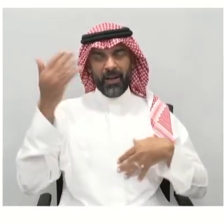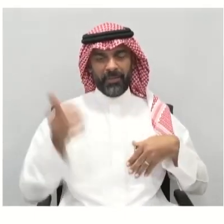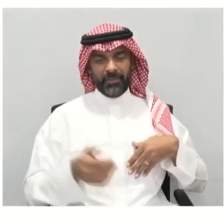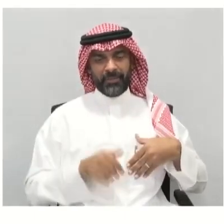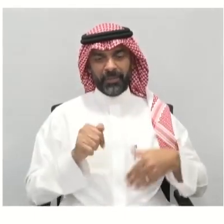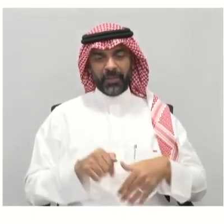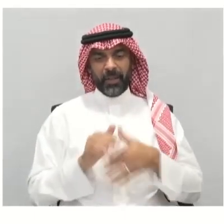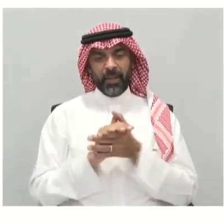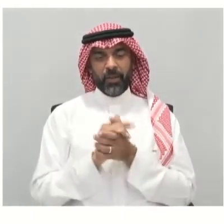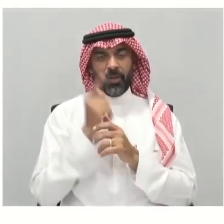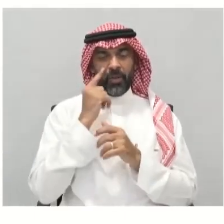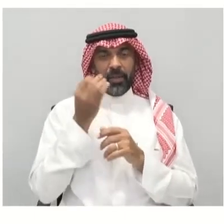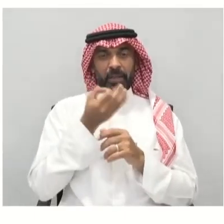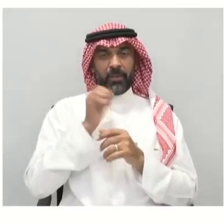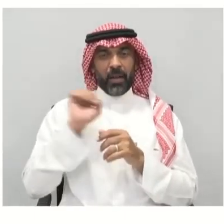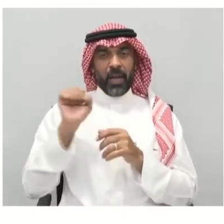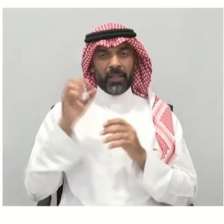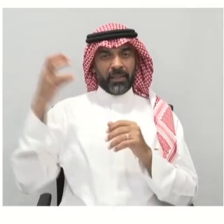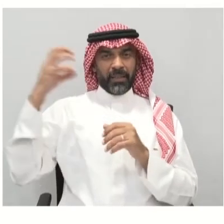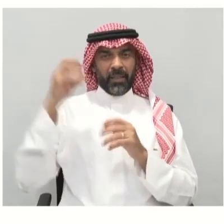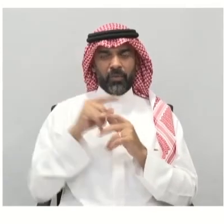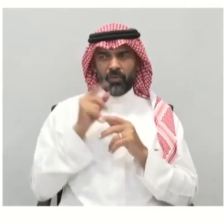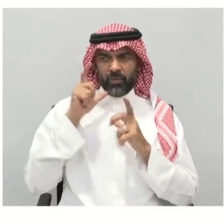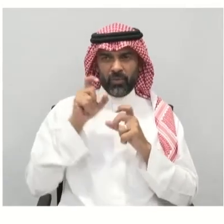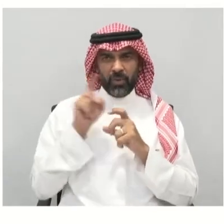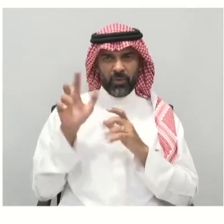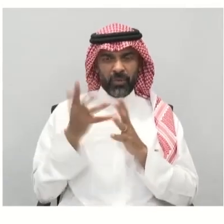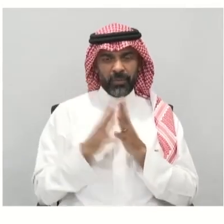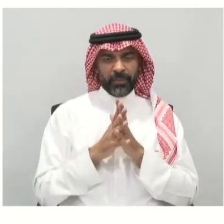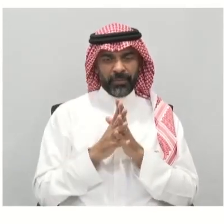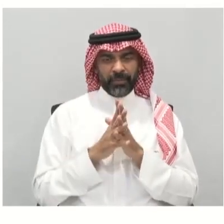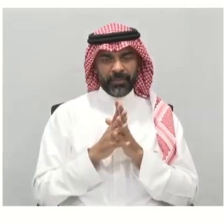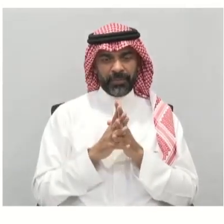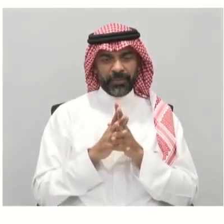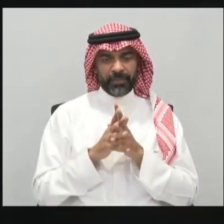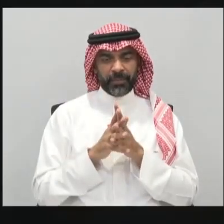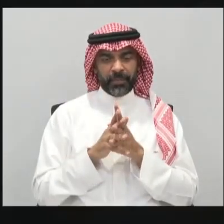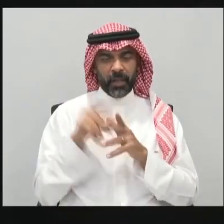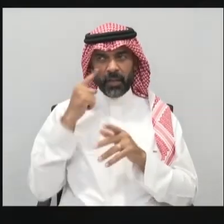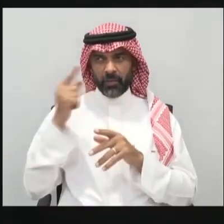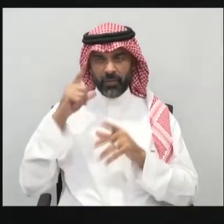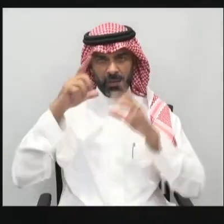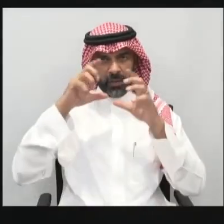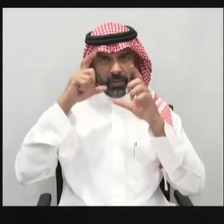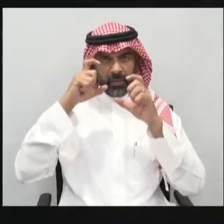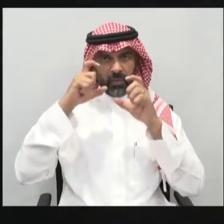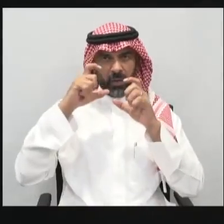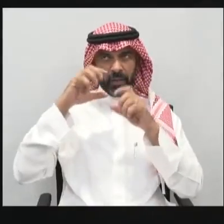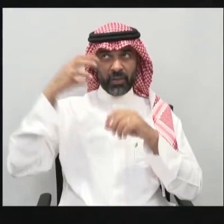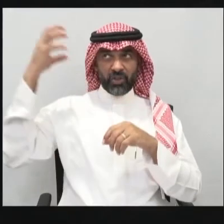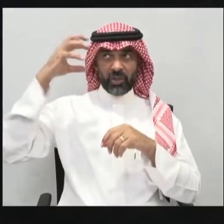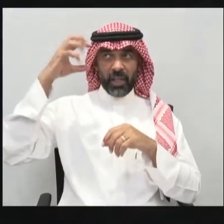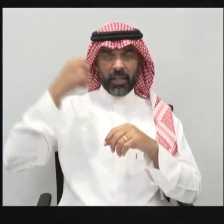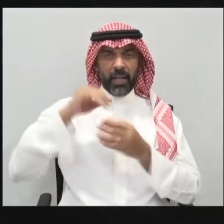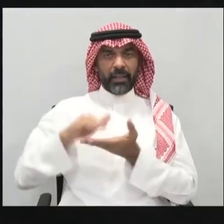speaking of sunny, what pictures do we see? We see a picture of the sun and the picture of Earth.